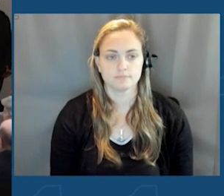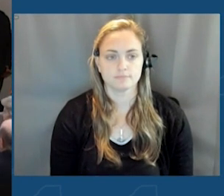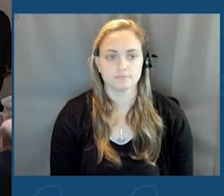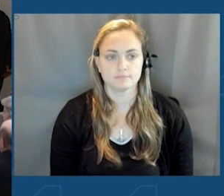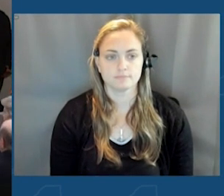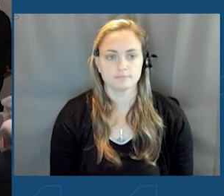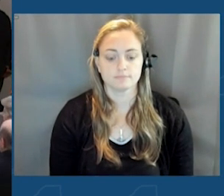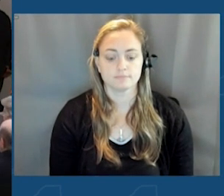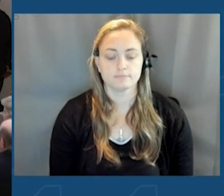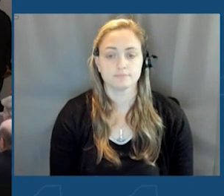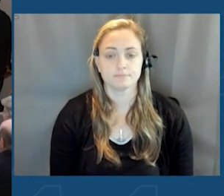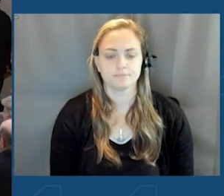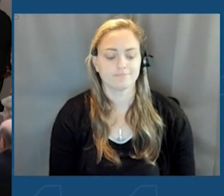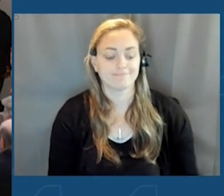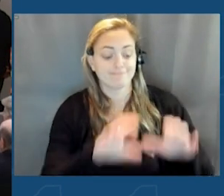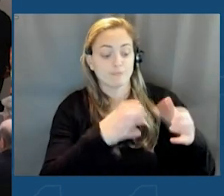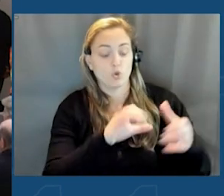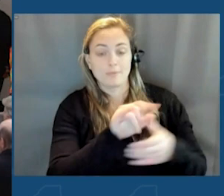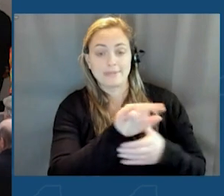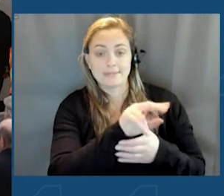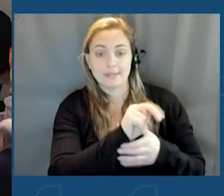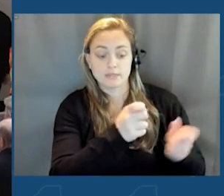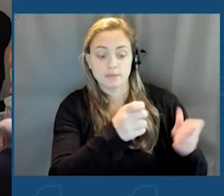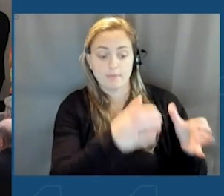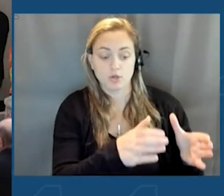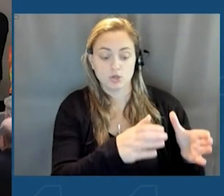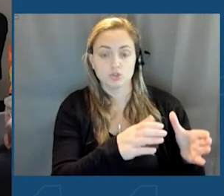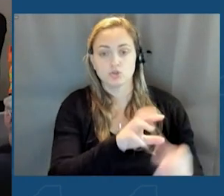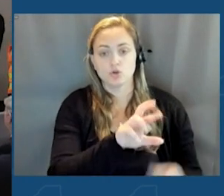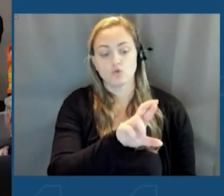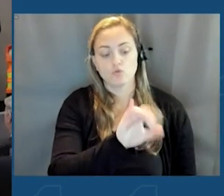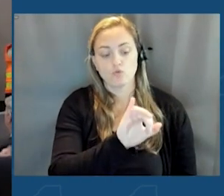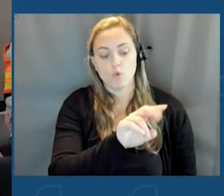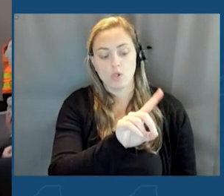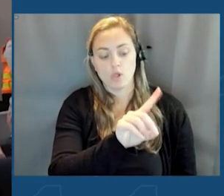The Group Station Manager, Rolando Hernandez.